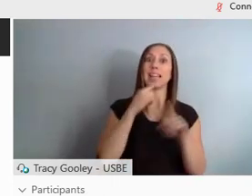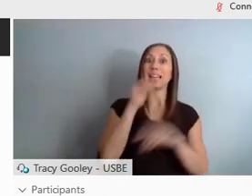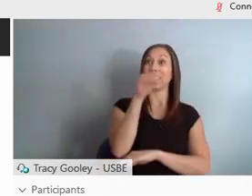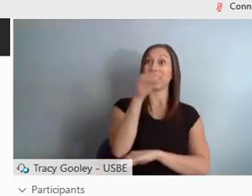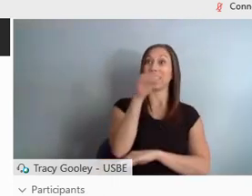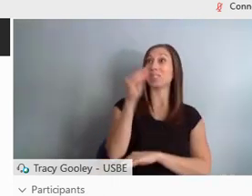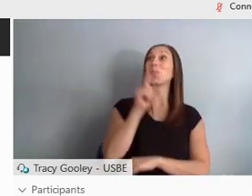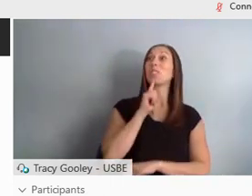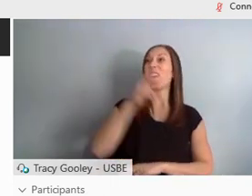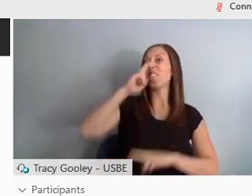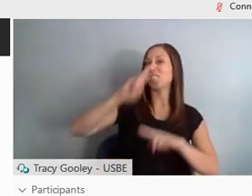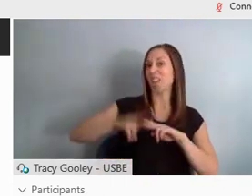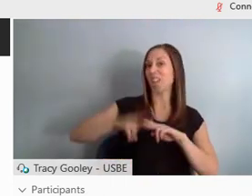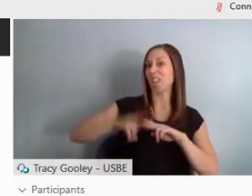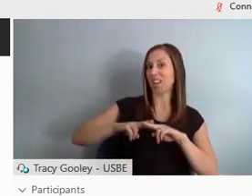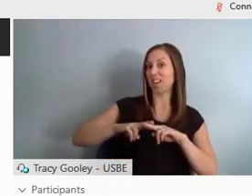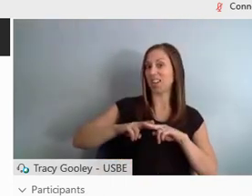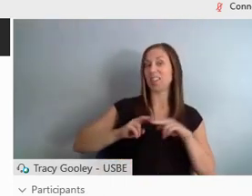Dinosaurs are fun.